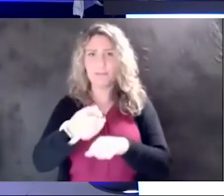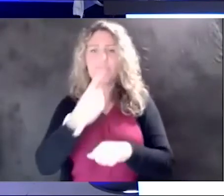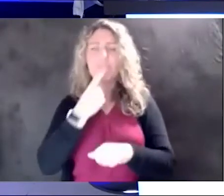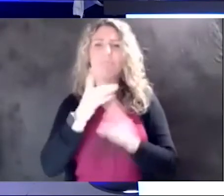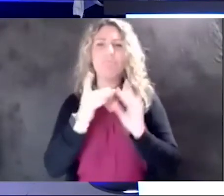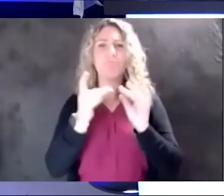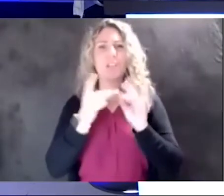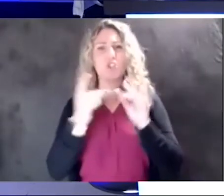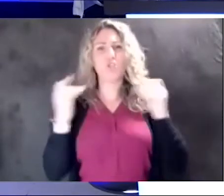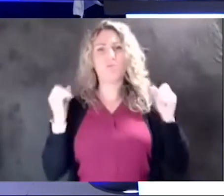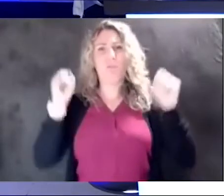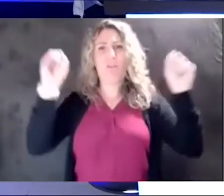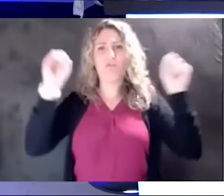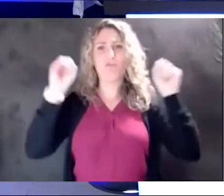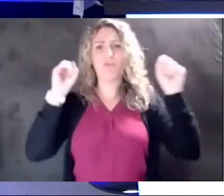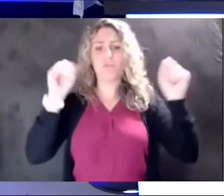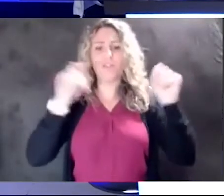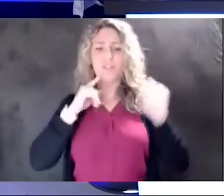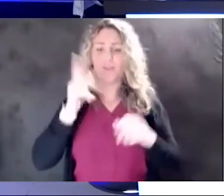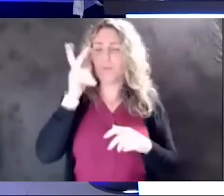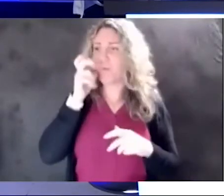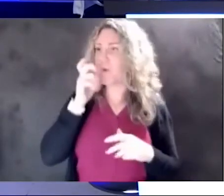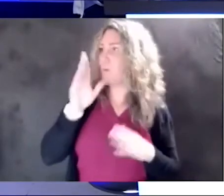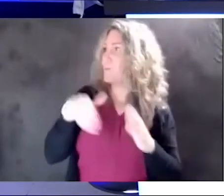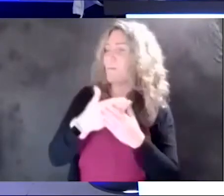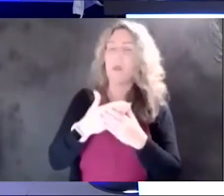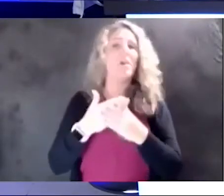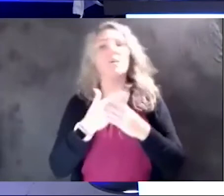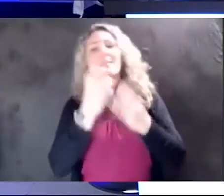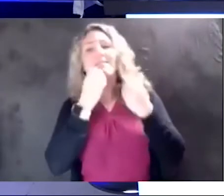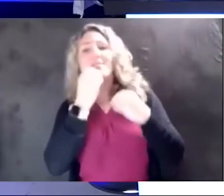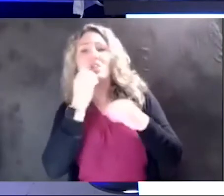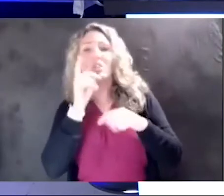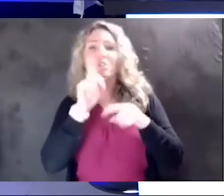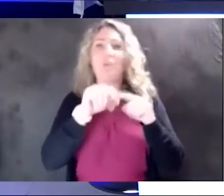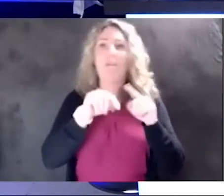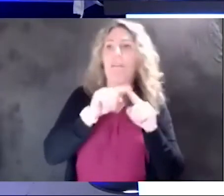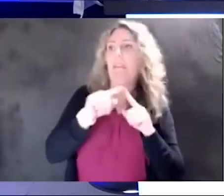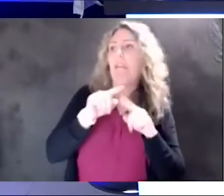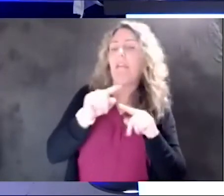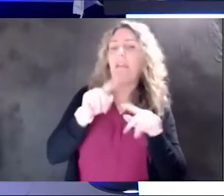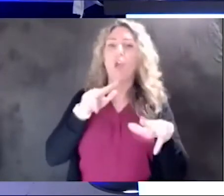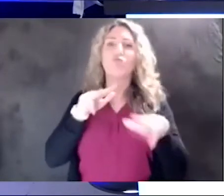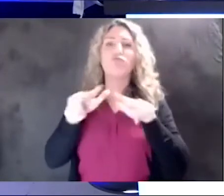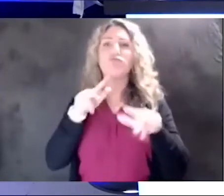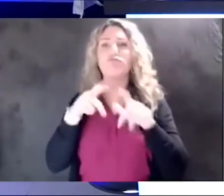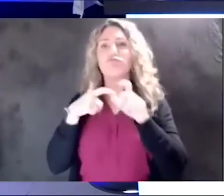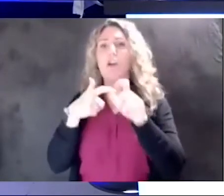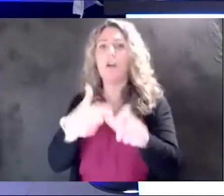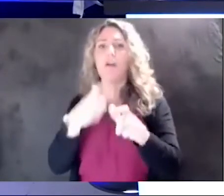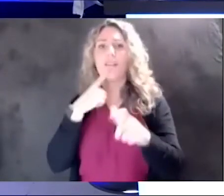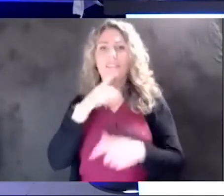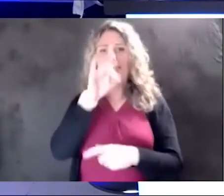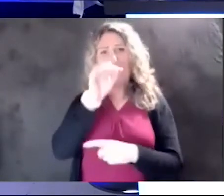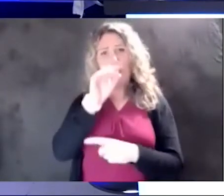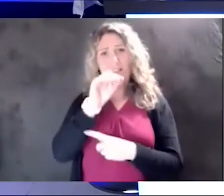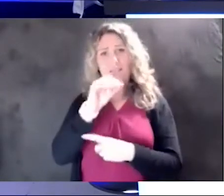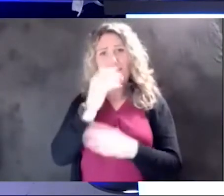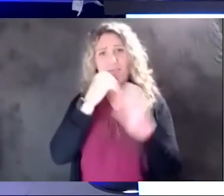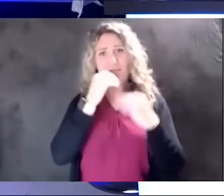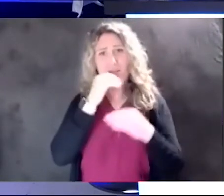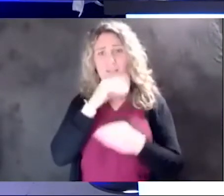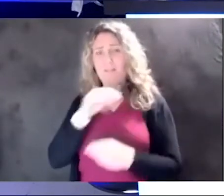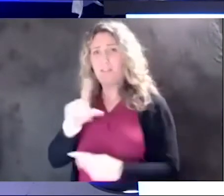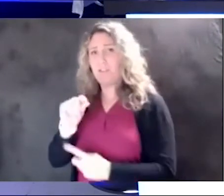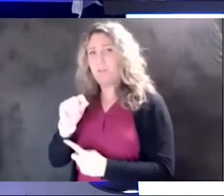We hear a lot about it's all about the food. You can't outrun your fork. So is it 80% diet, 20% exercise, somewhere in that? Is